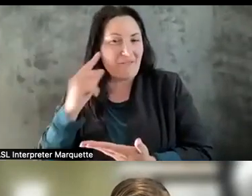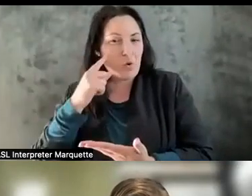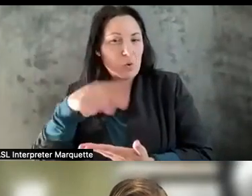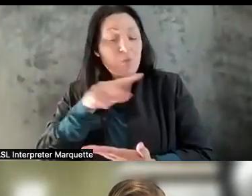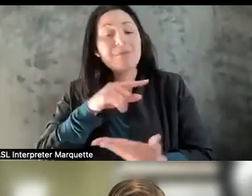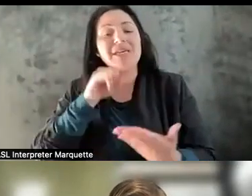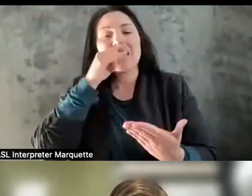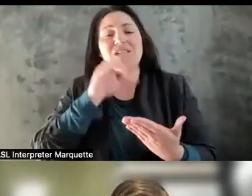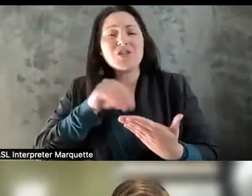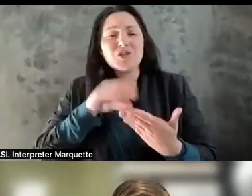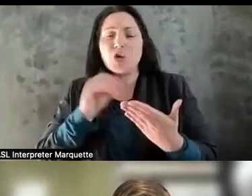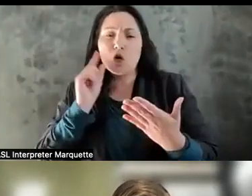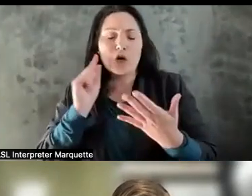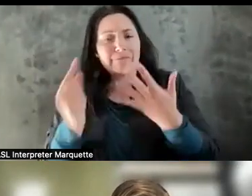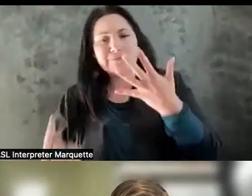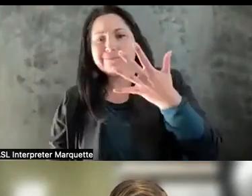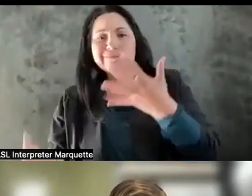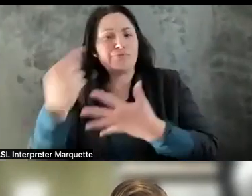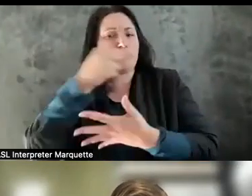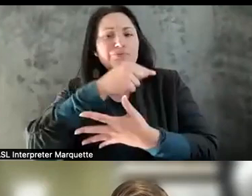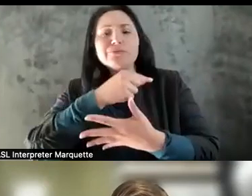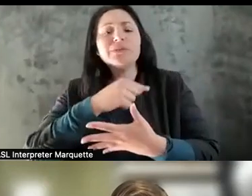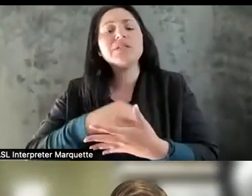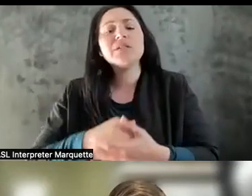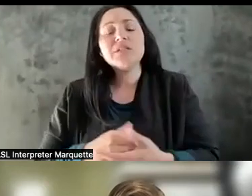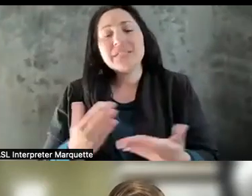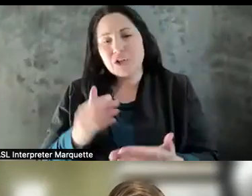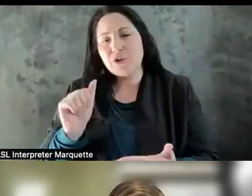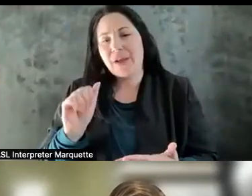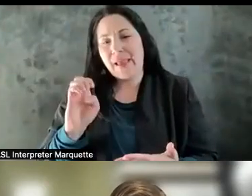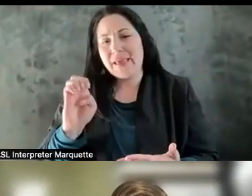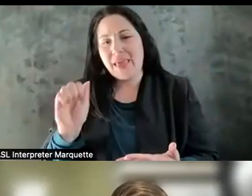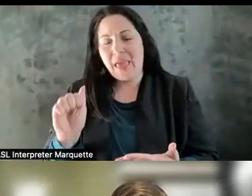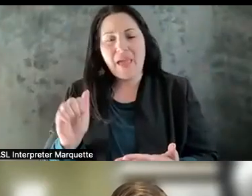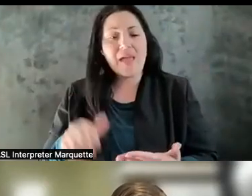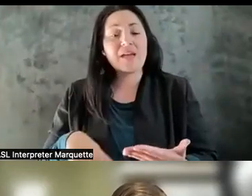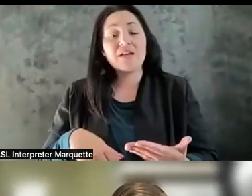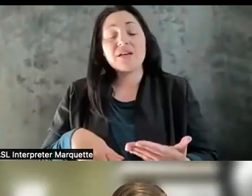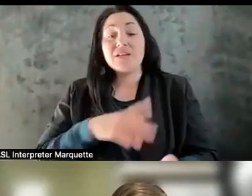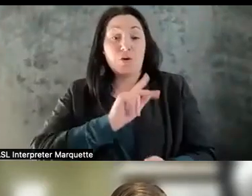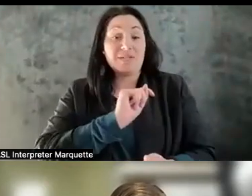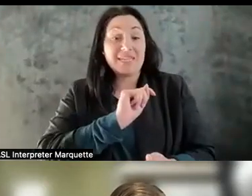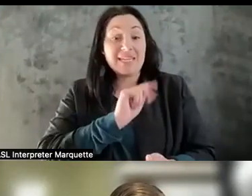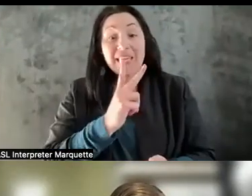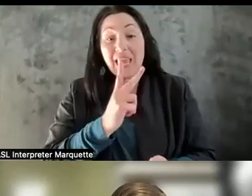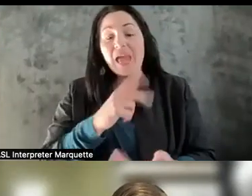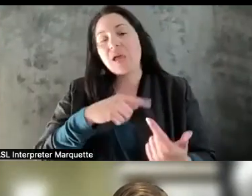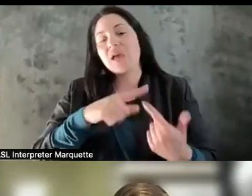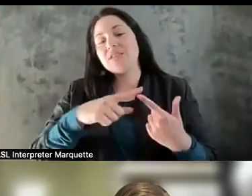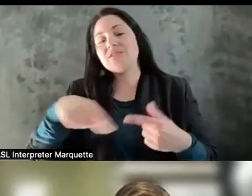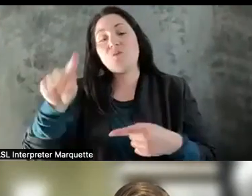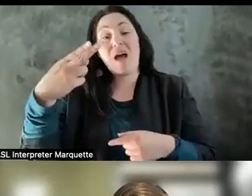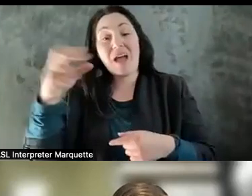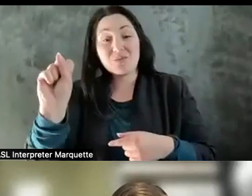learn them throughout their entire career here at Einstein, from TK, and once we get through the high school and the